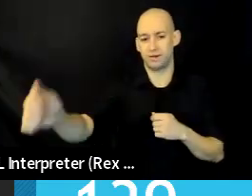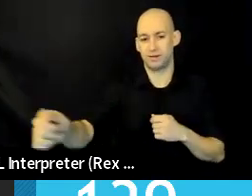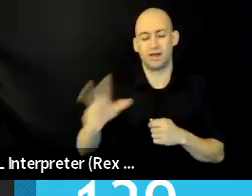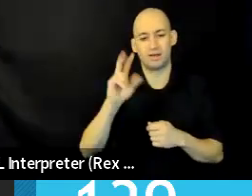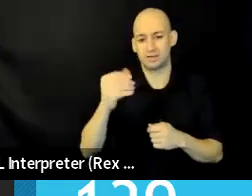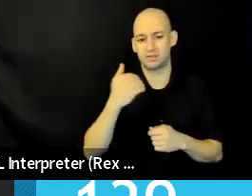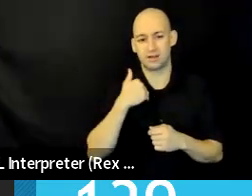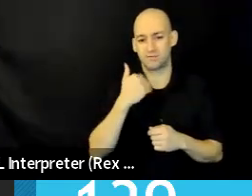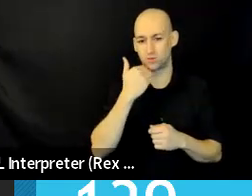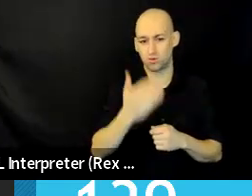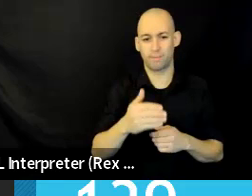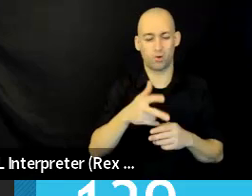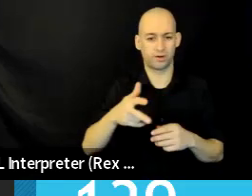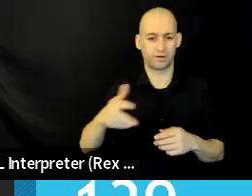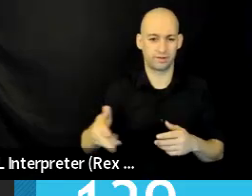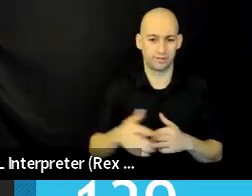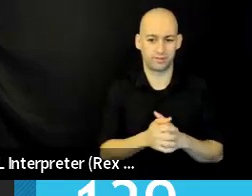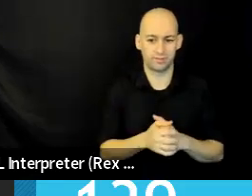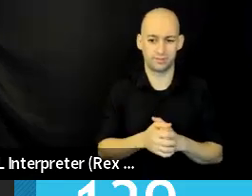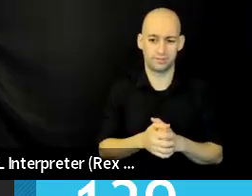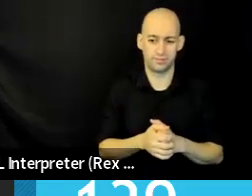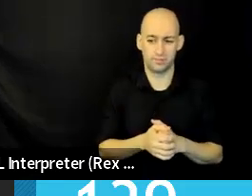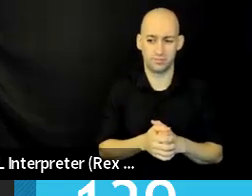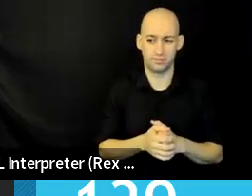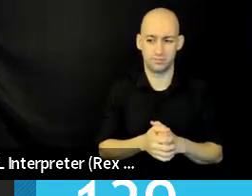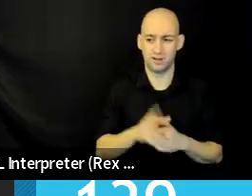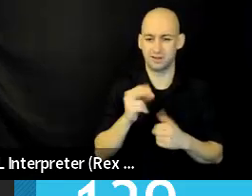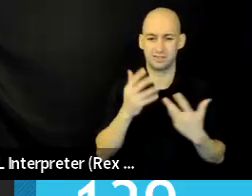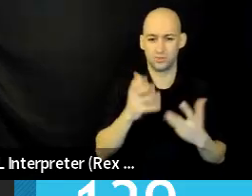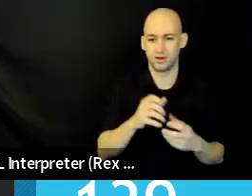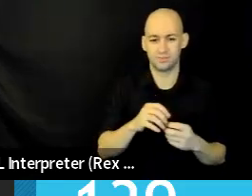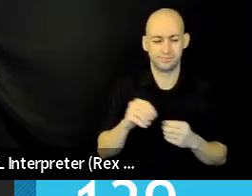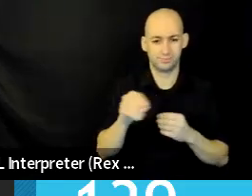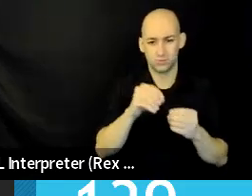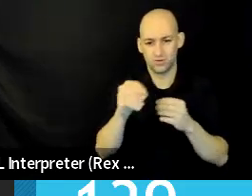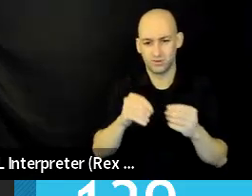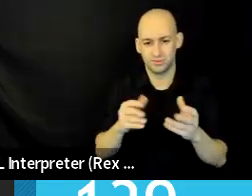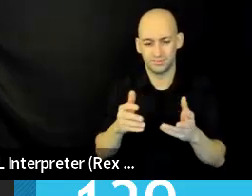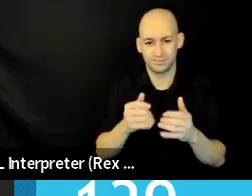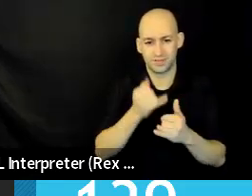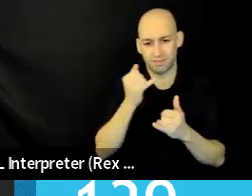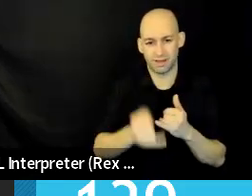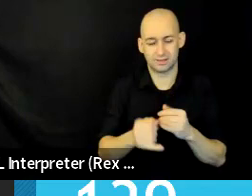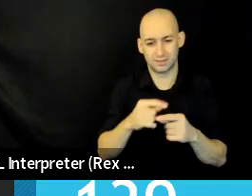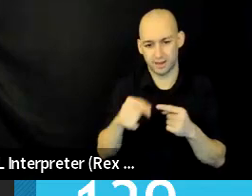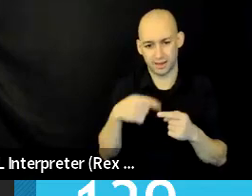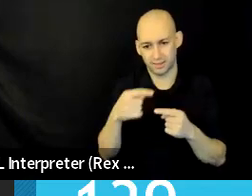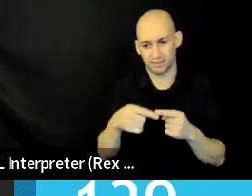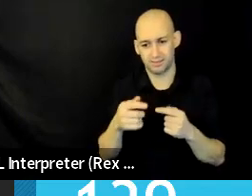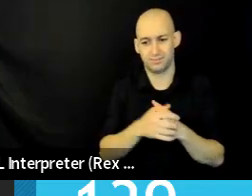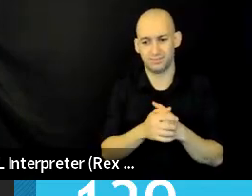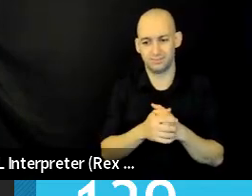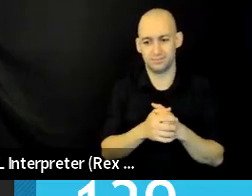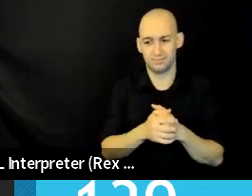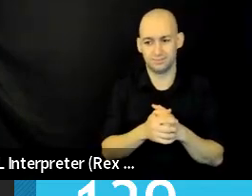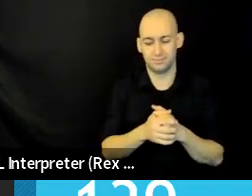take care of our truckers. They're the one that move goods to the last mile, to the store. So